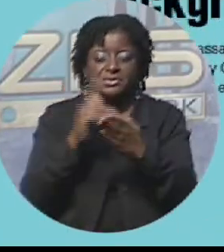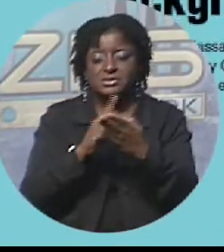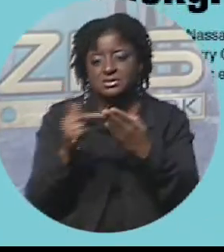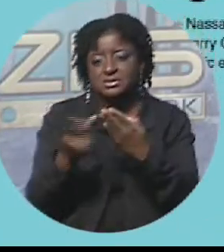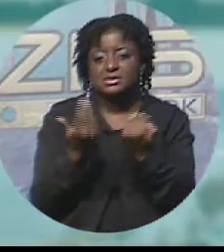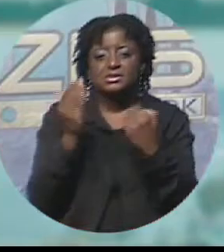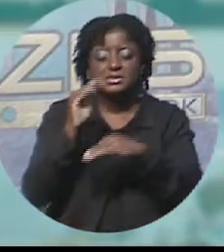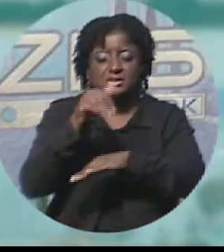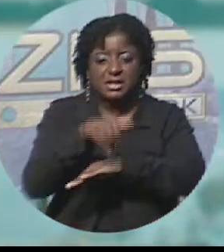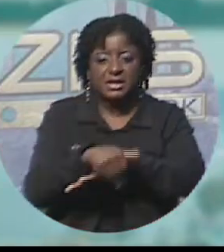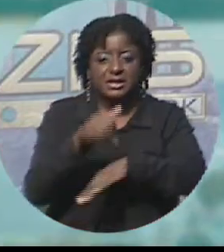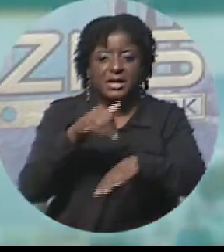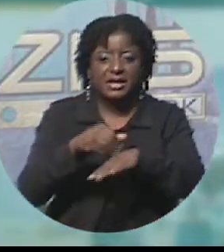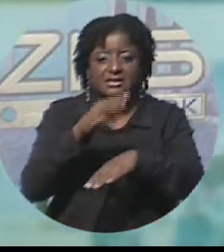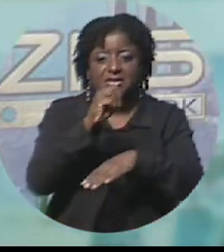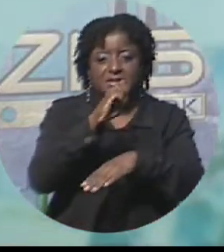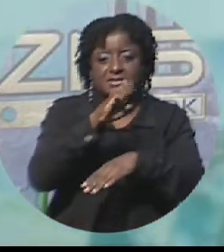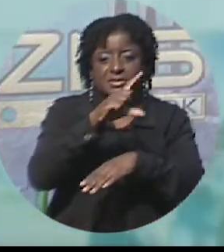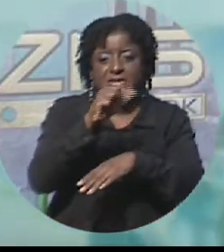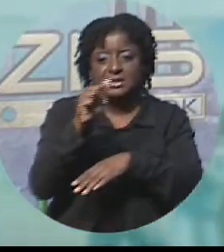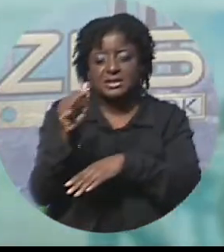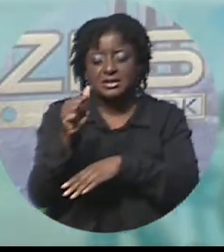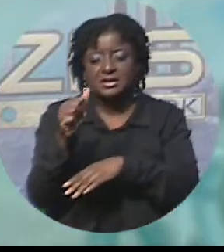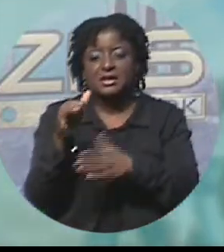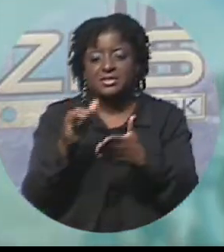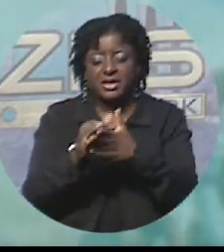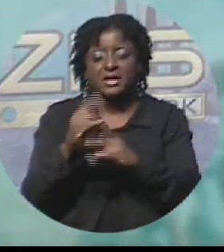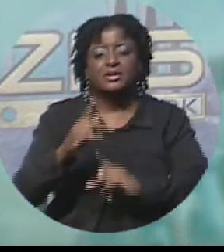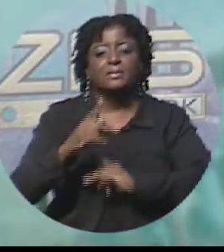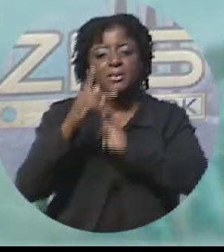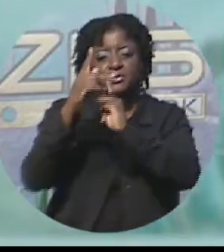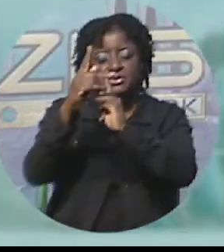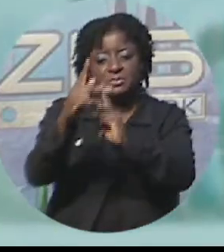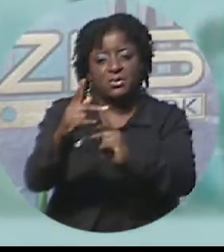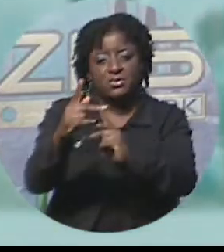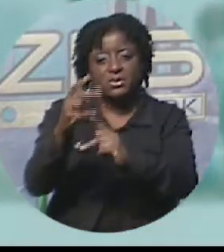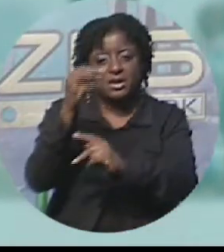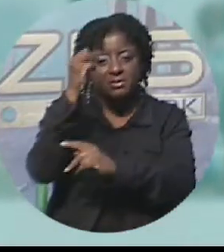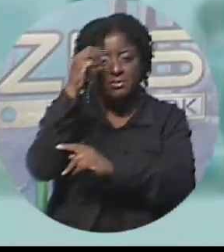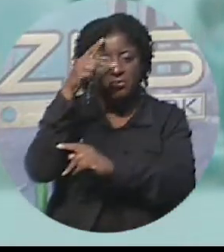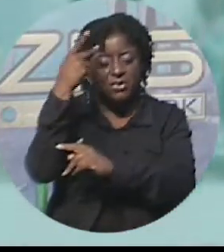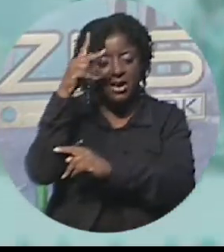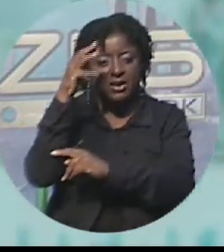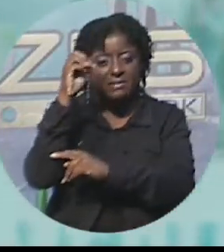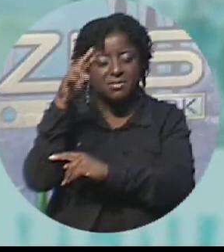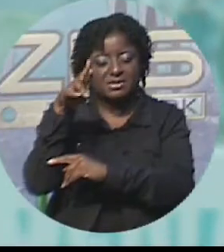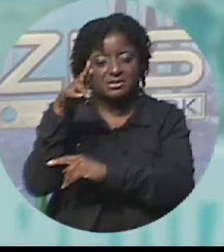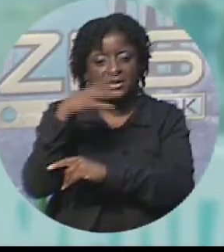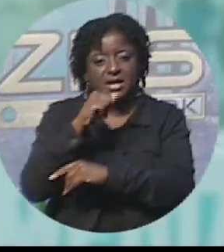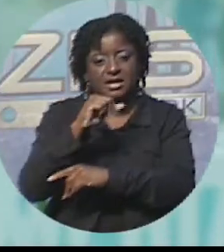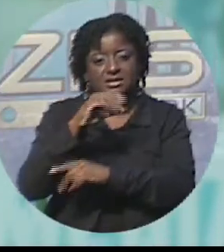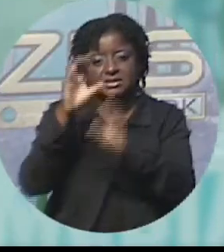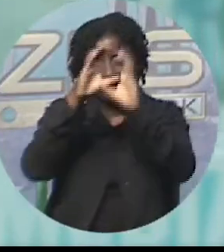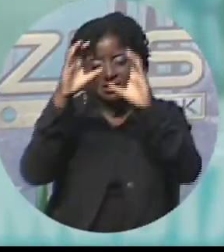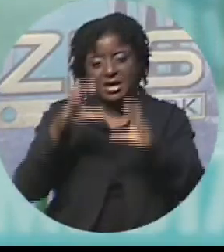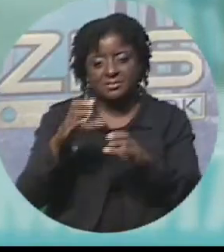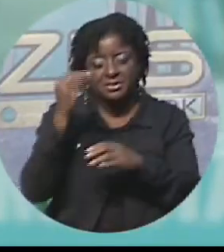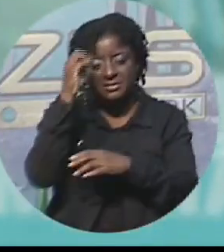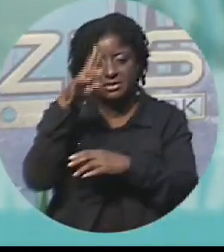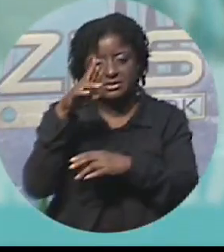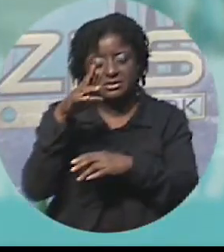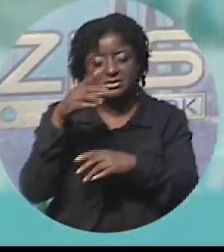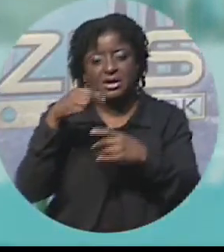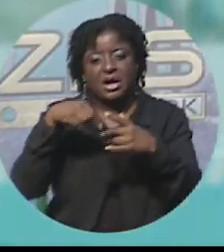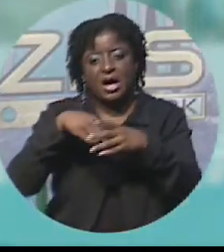Resort. That has, though, been postponed as the Prime Minister and a number of the cabinet ministers have been retained on business that will keep them out of the country